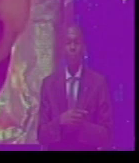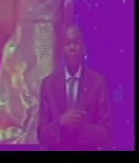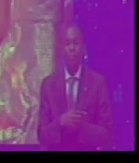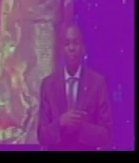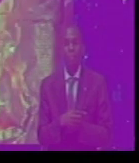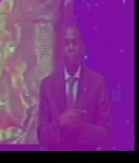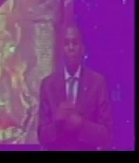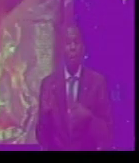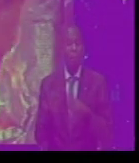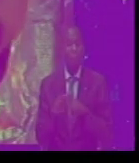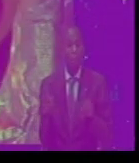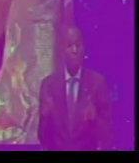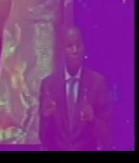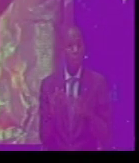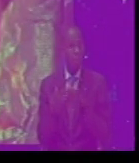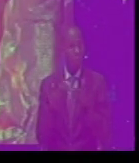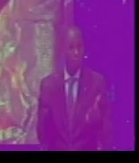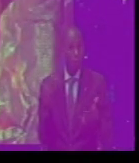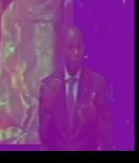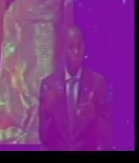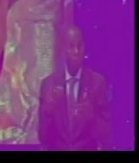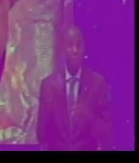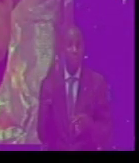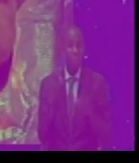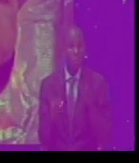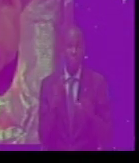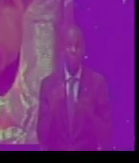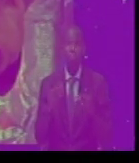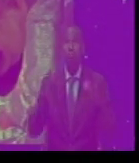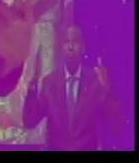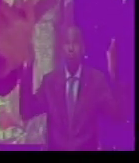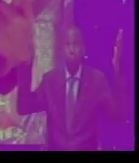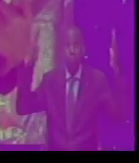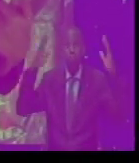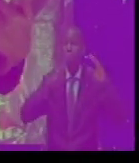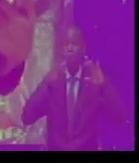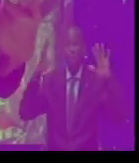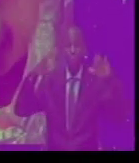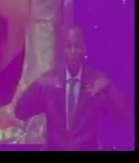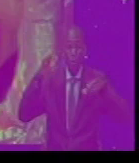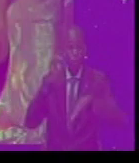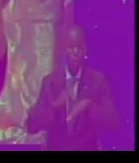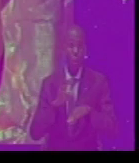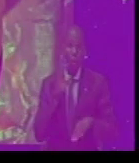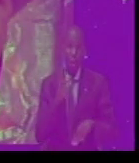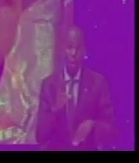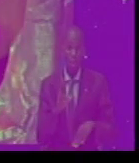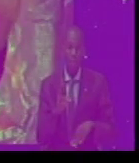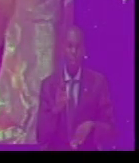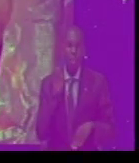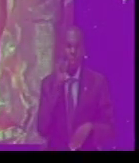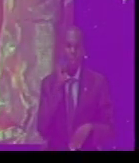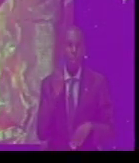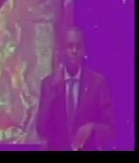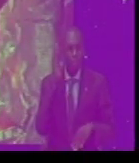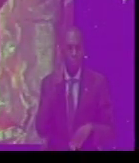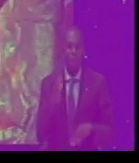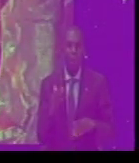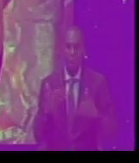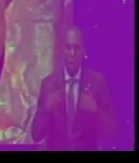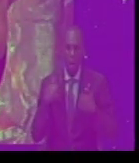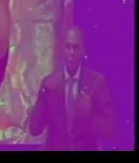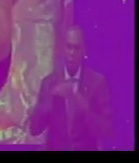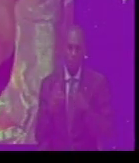this July, rain had been beating me every day. I never had this attack. But before, if rain touches me, I